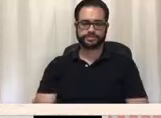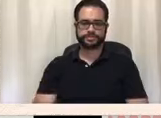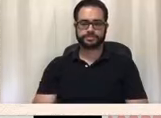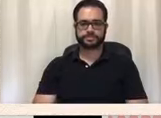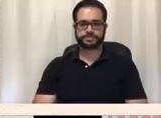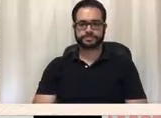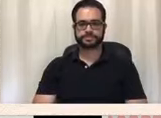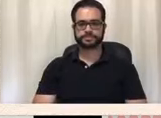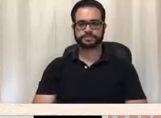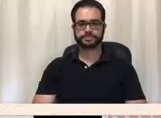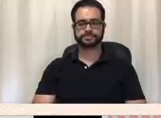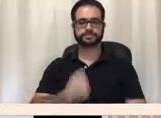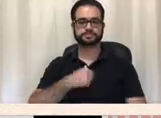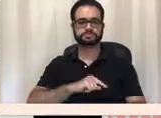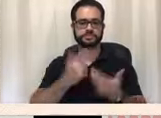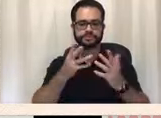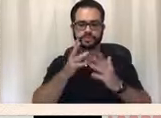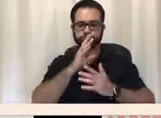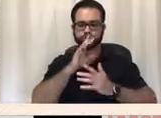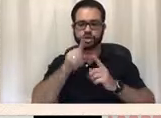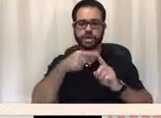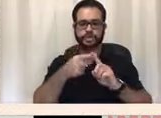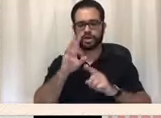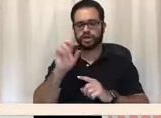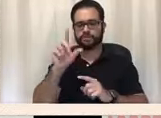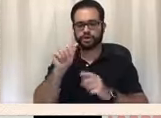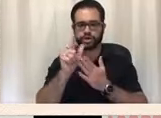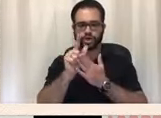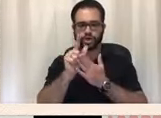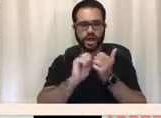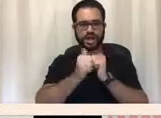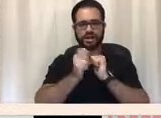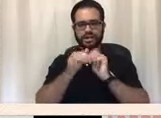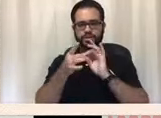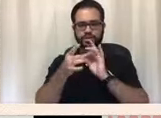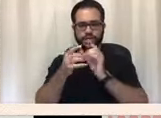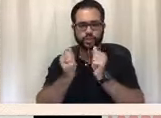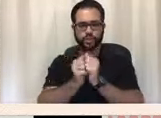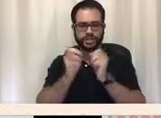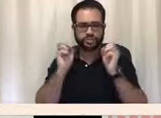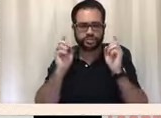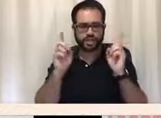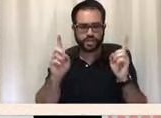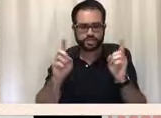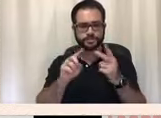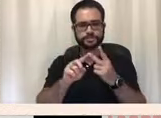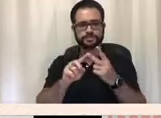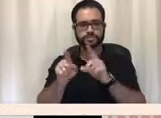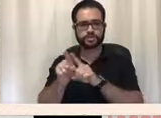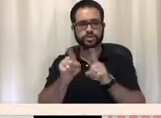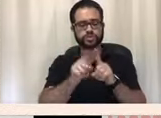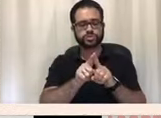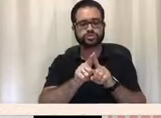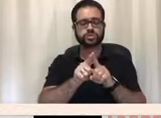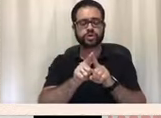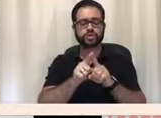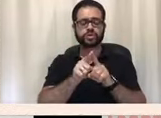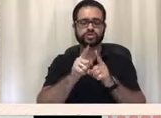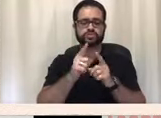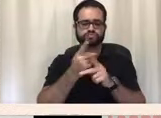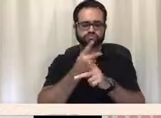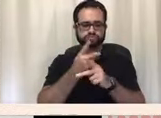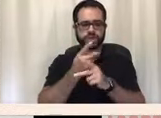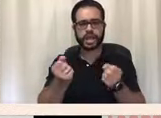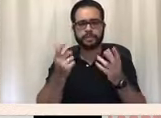We've talked a little bit about Florida law and how it pertains to education. We've also looked at the numbers of students with disabilities that are